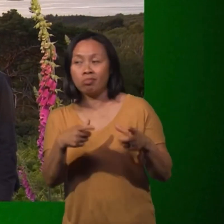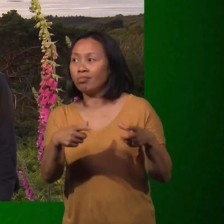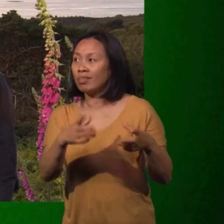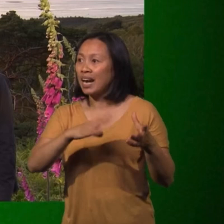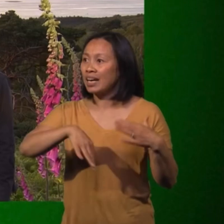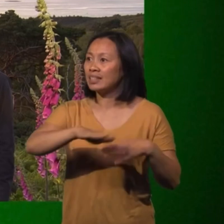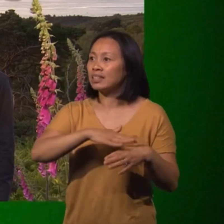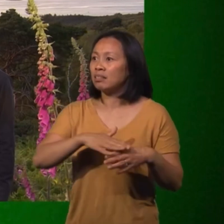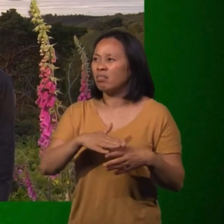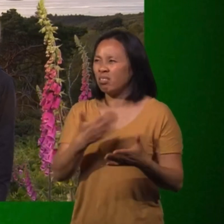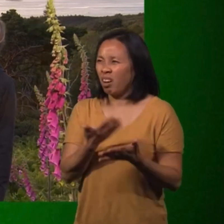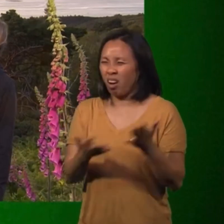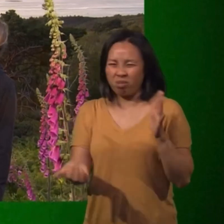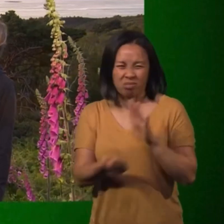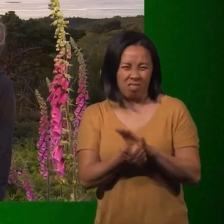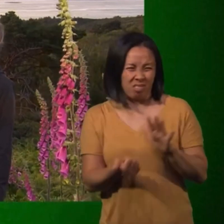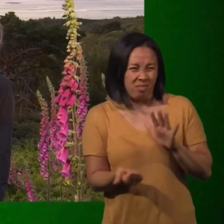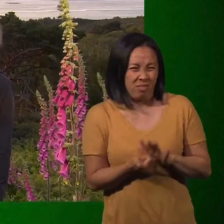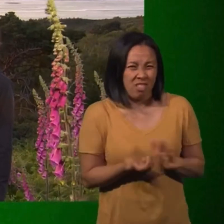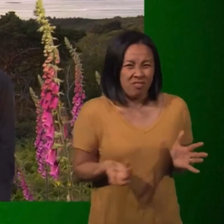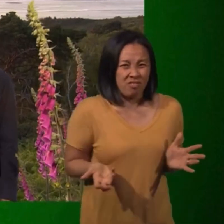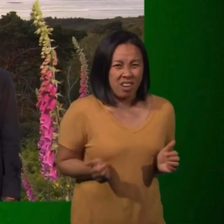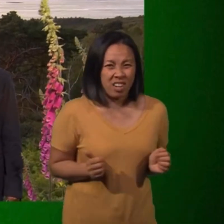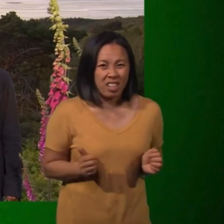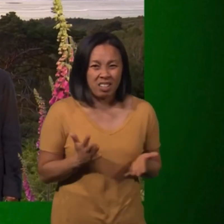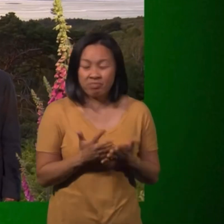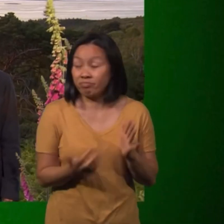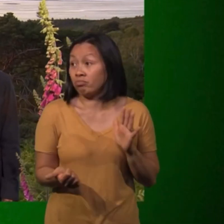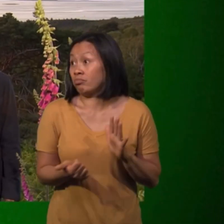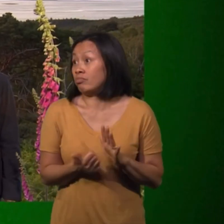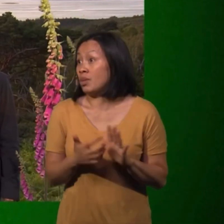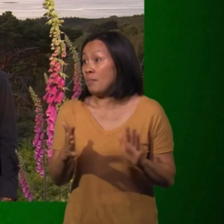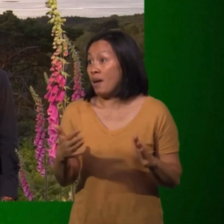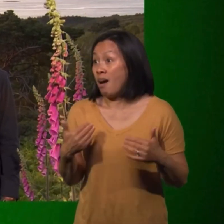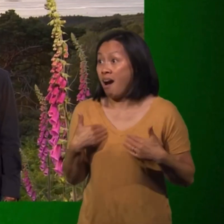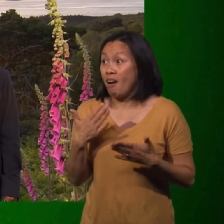it is. Absolutely bonkers, I have to say. Fantastic to see it, though.